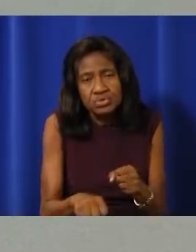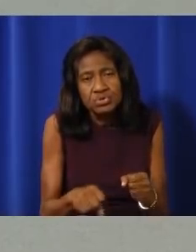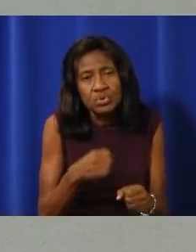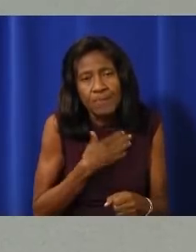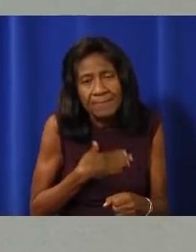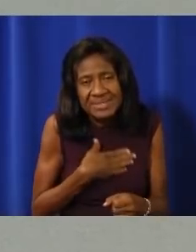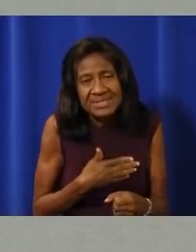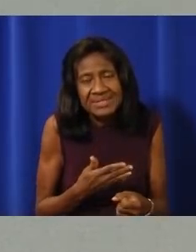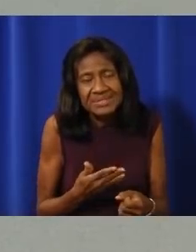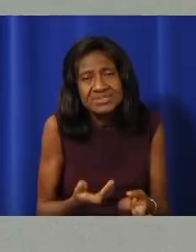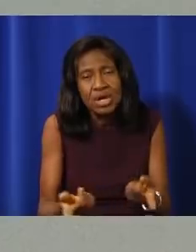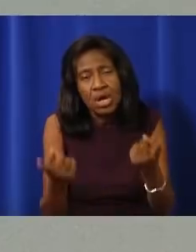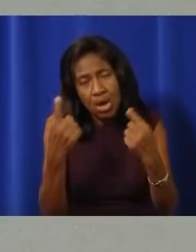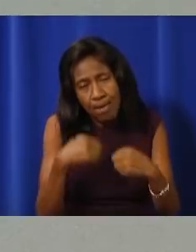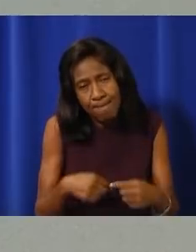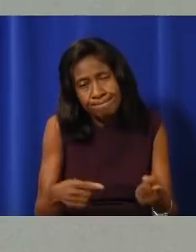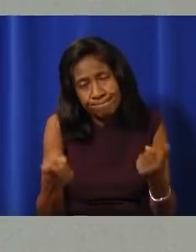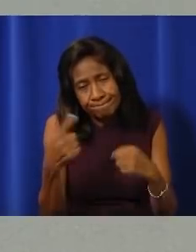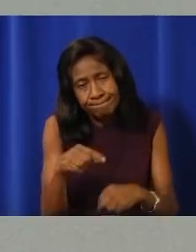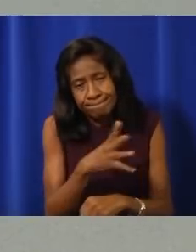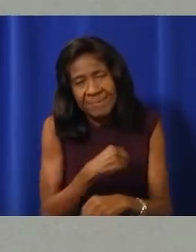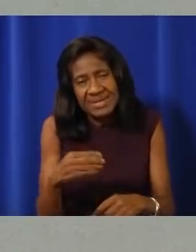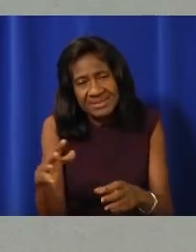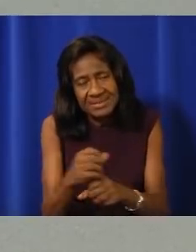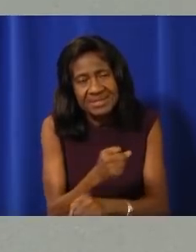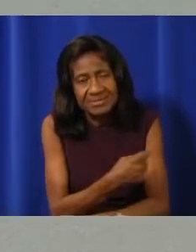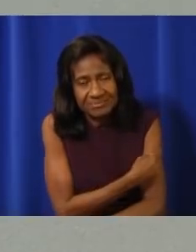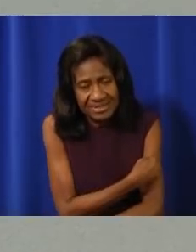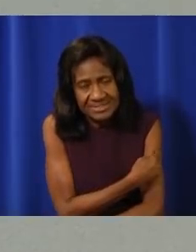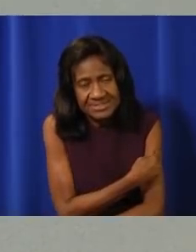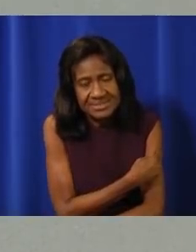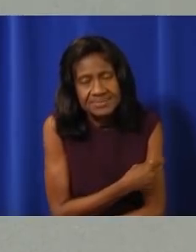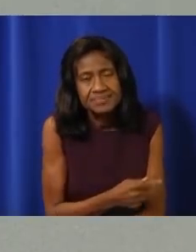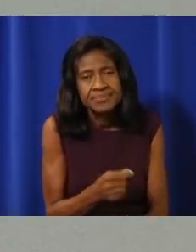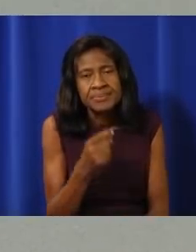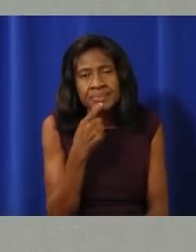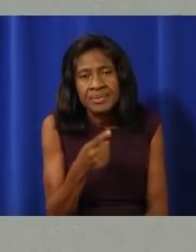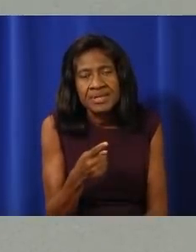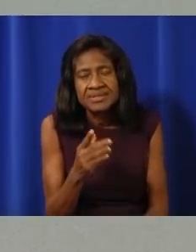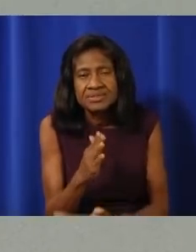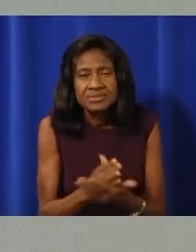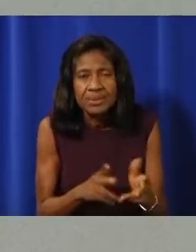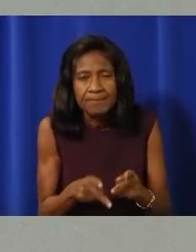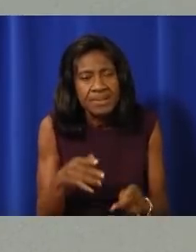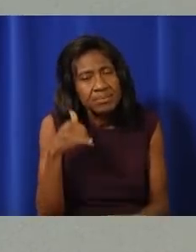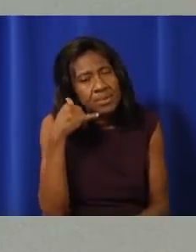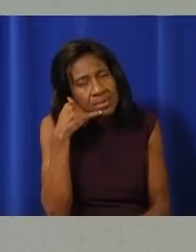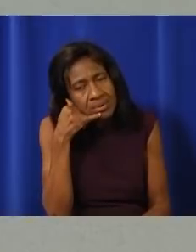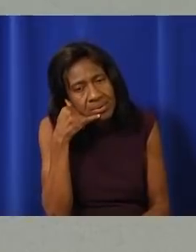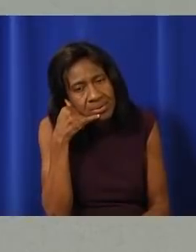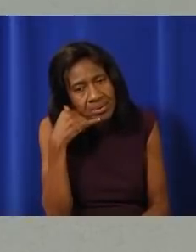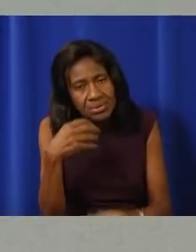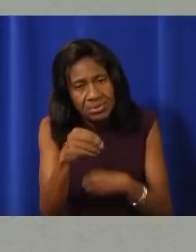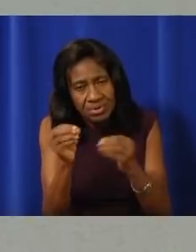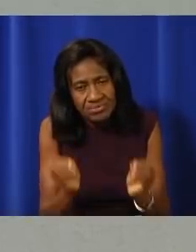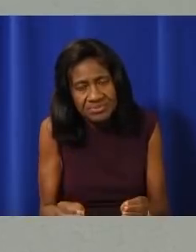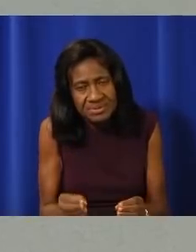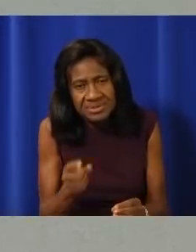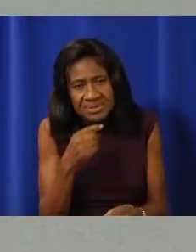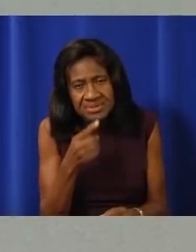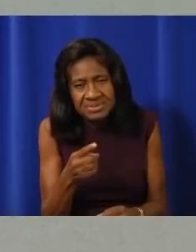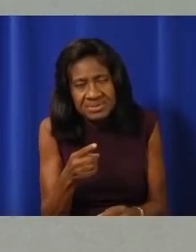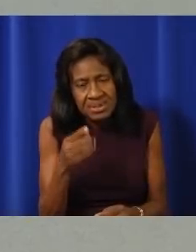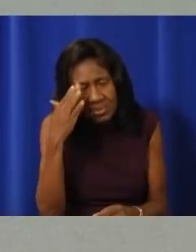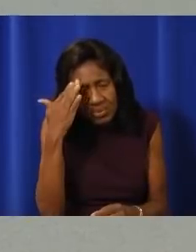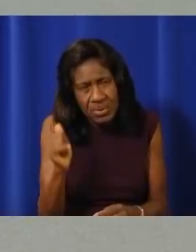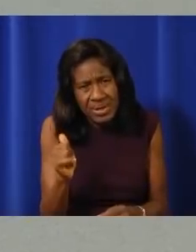come forward. I know some people have been asking, and I've had calls in my office about this, why we cannot offer the Sinopharm vaccine